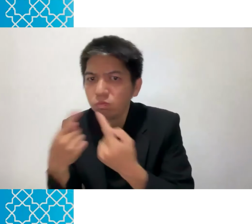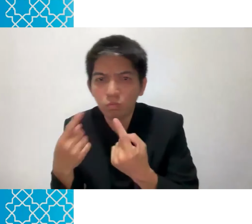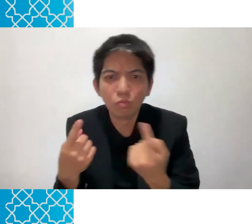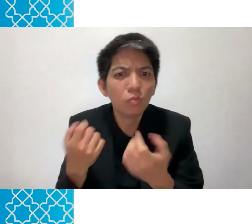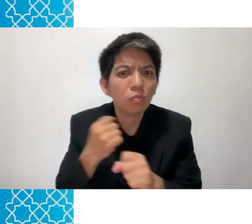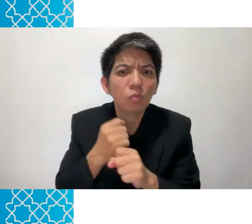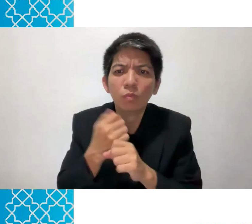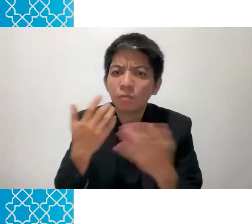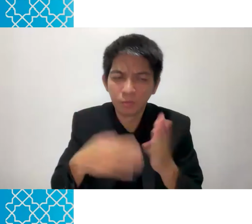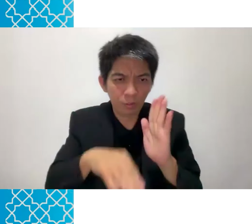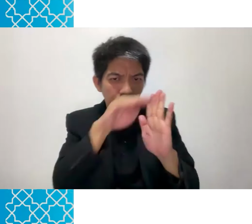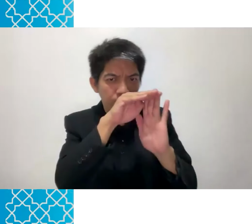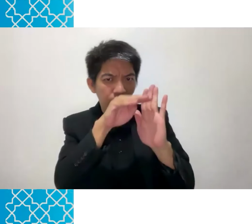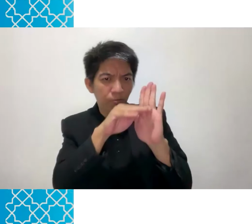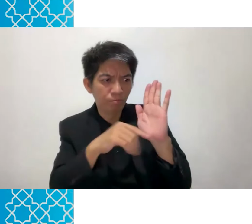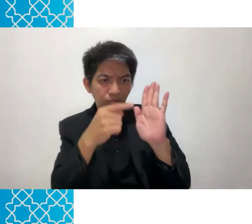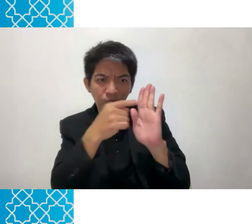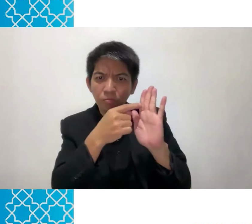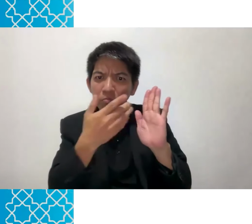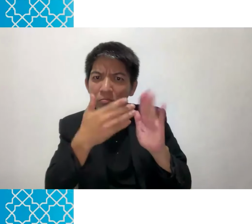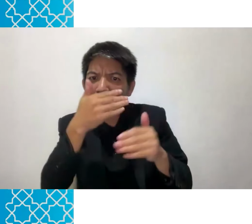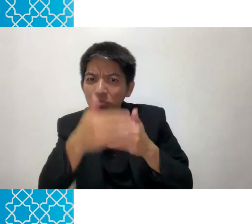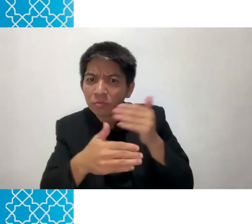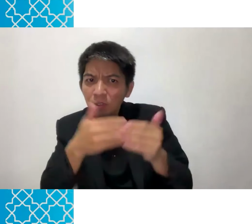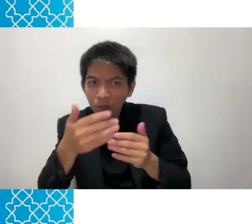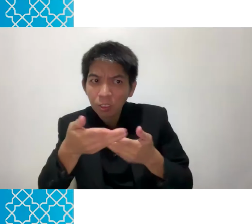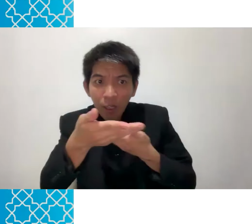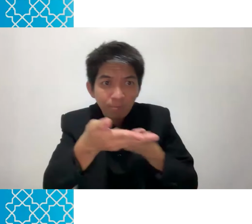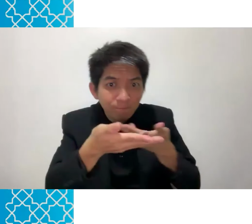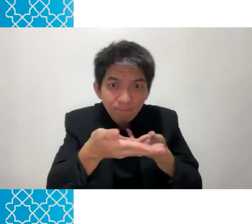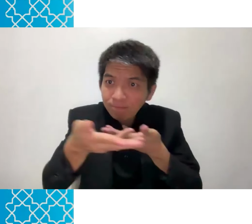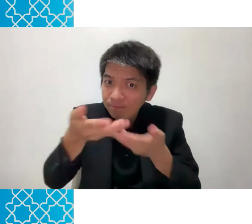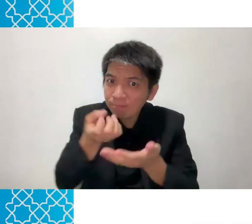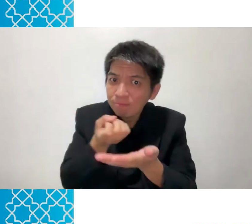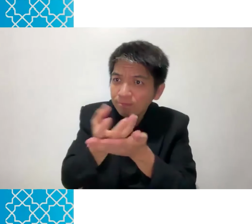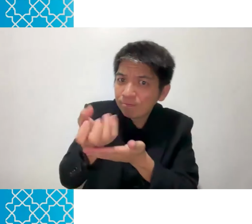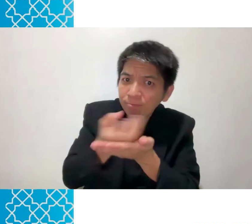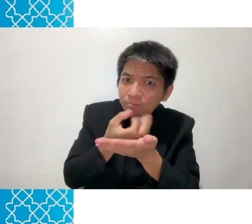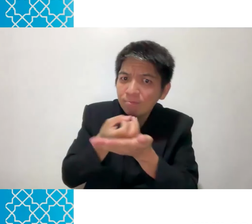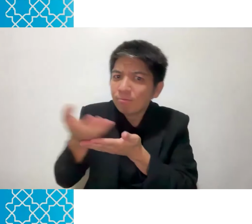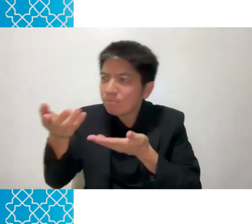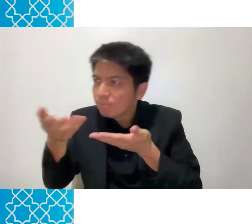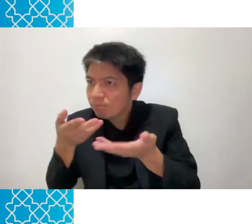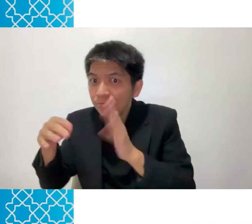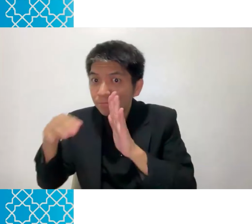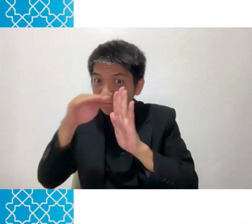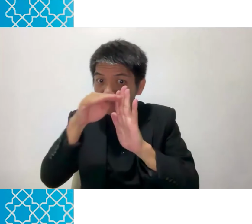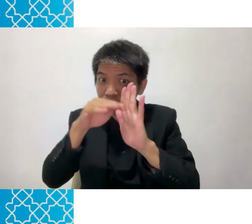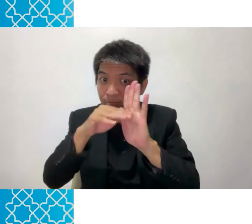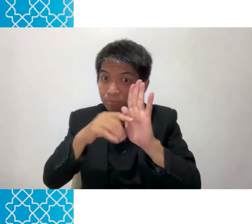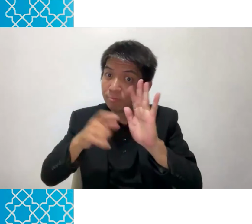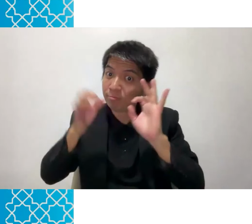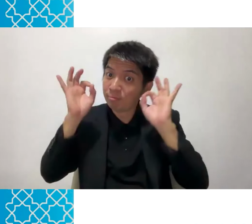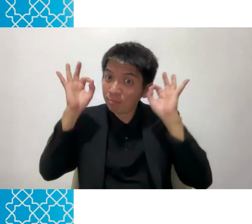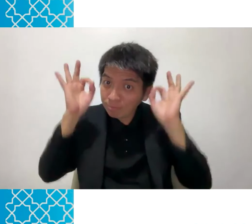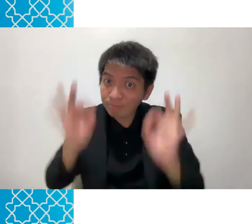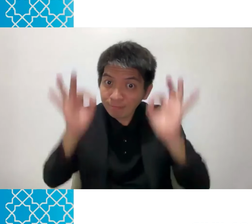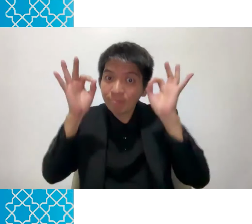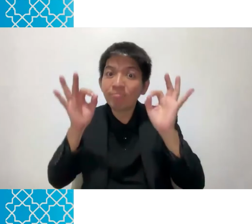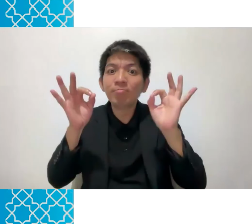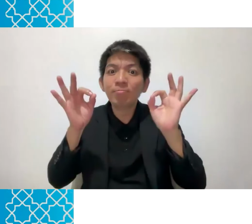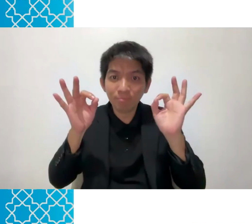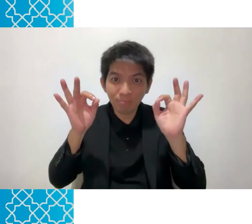used for ADB financing in this national program. And in that, initially, actually, we got a lot